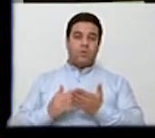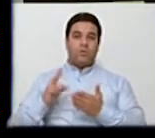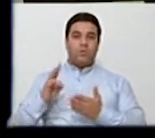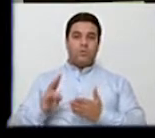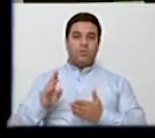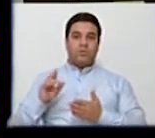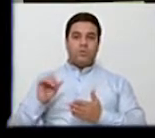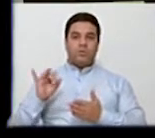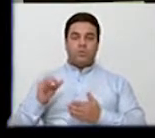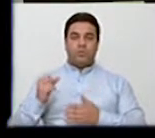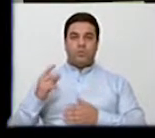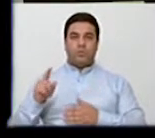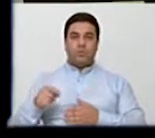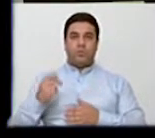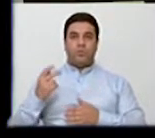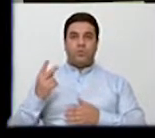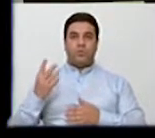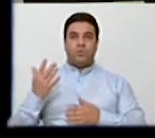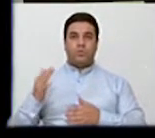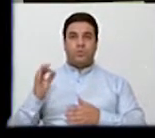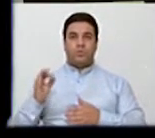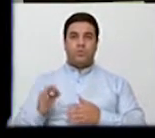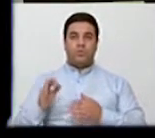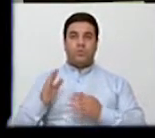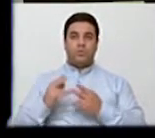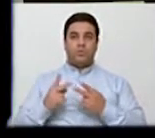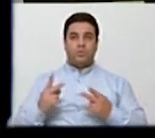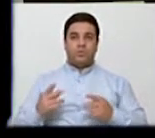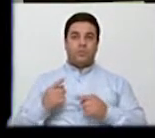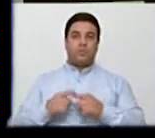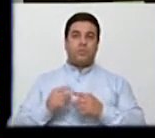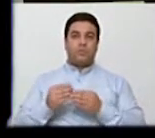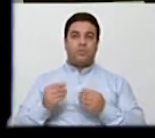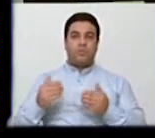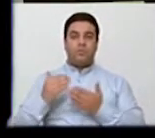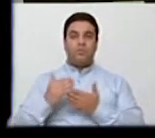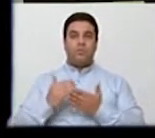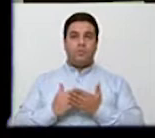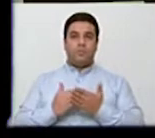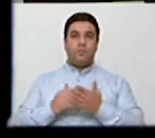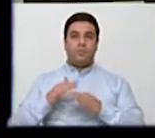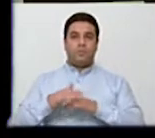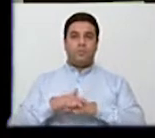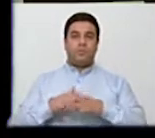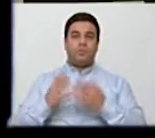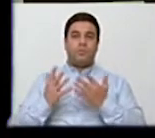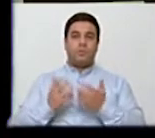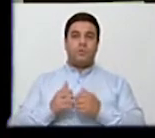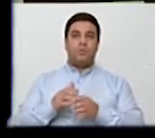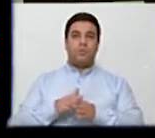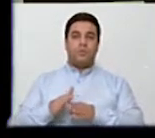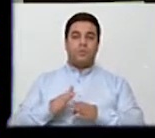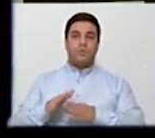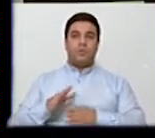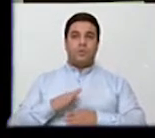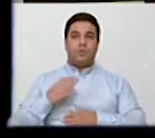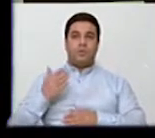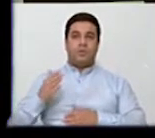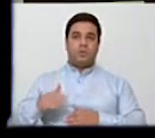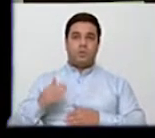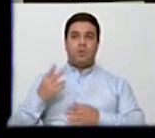karbonat 13.25% ni tashkil qiladi. Ya'ni bu eritma tarkibida matematik hisoblarni amalga oshirganimizdan